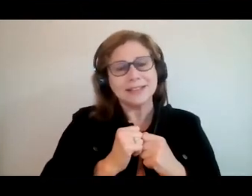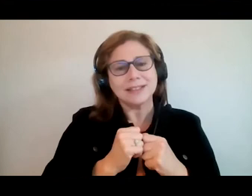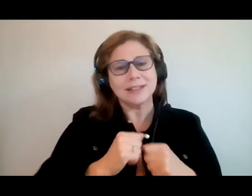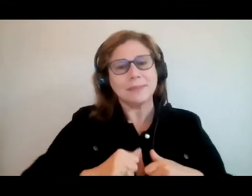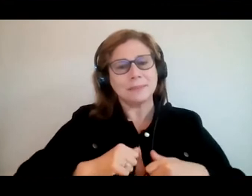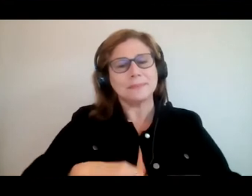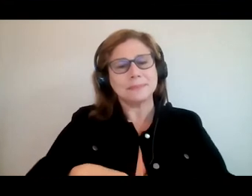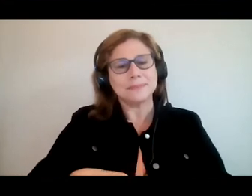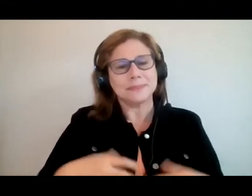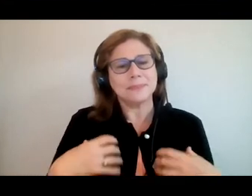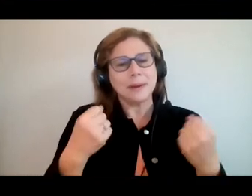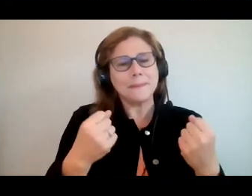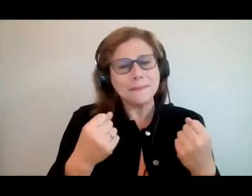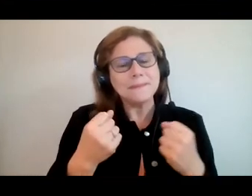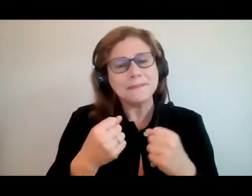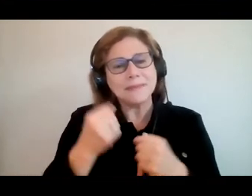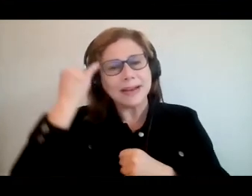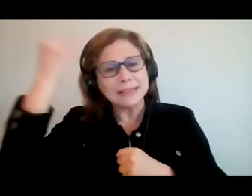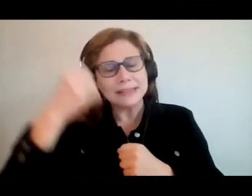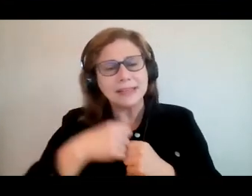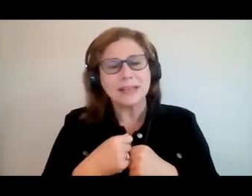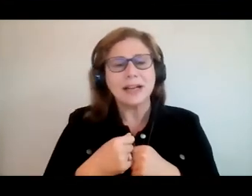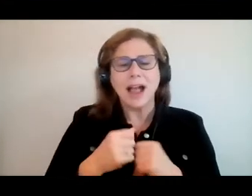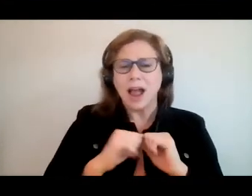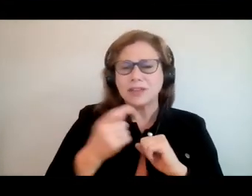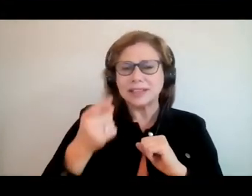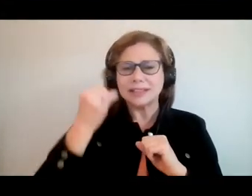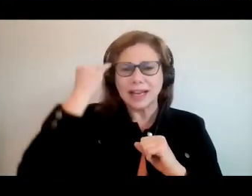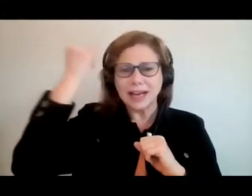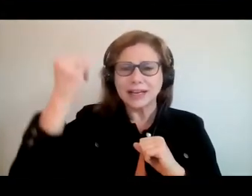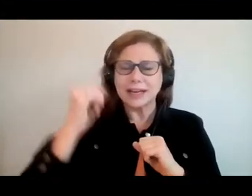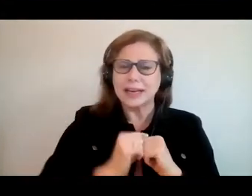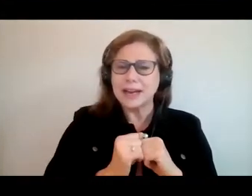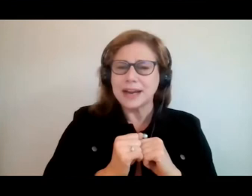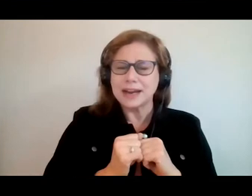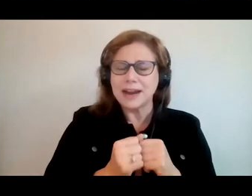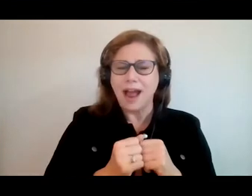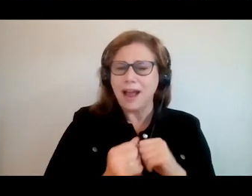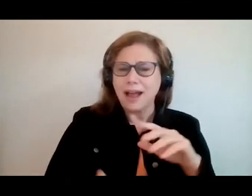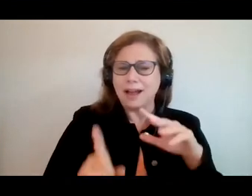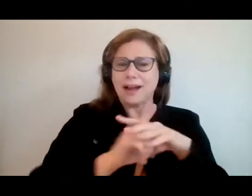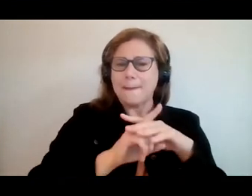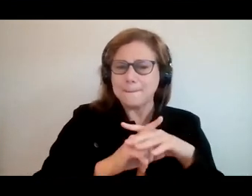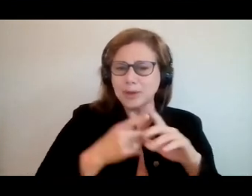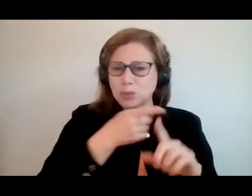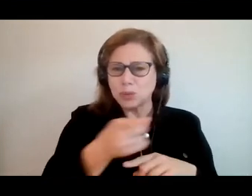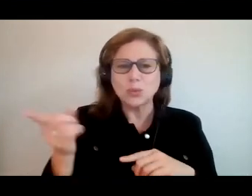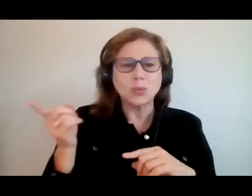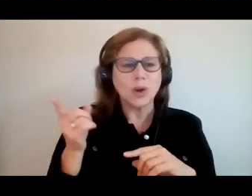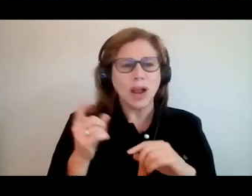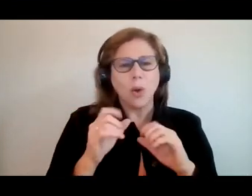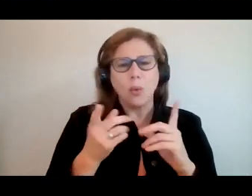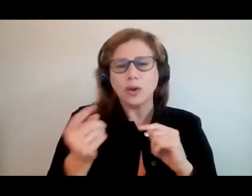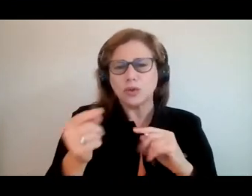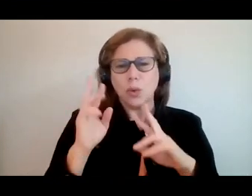did this idea come to you as a team, and what did you hope it would allow you to explore in terms of